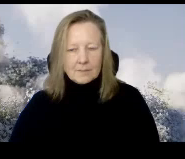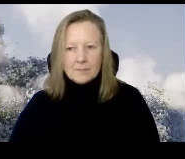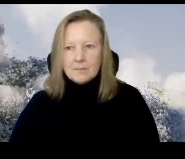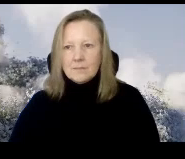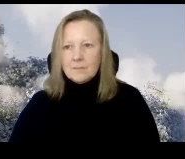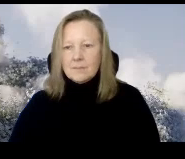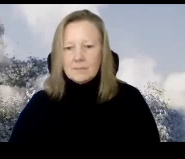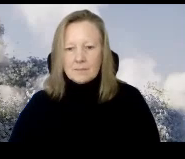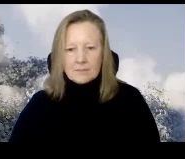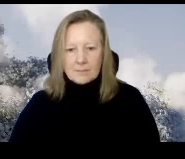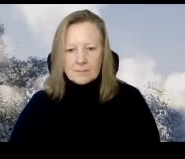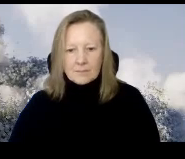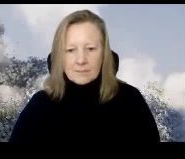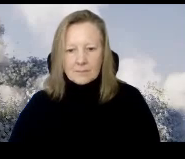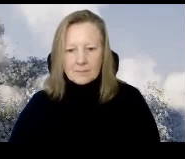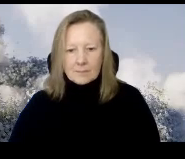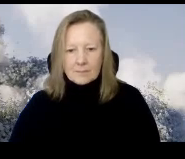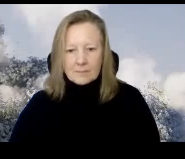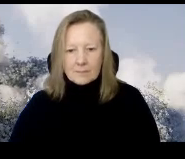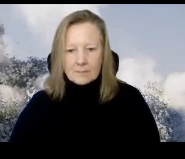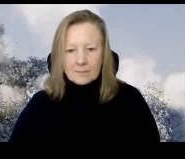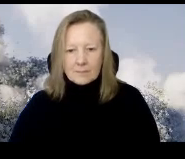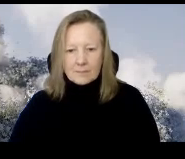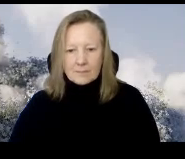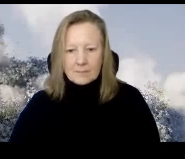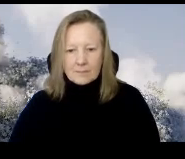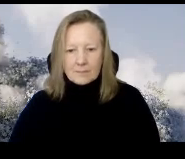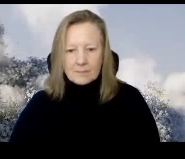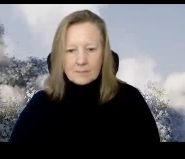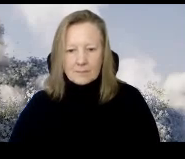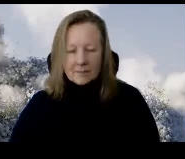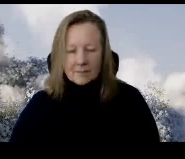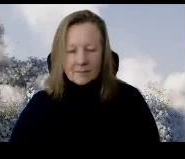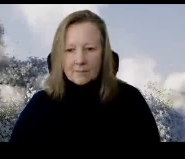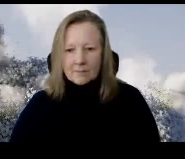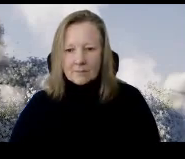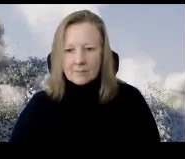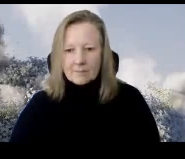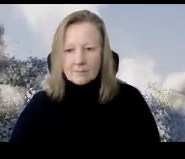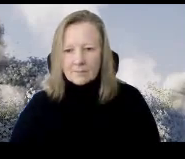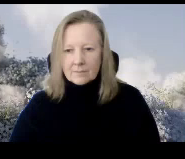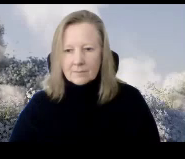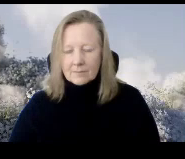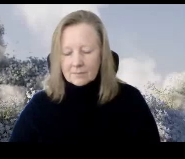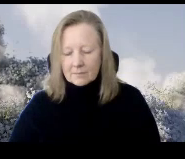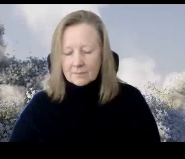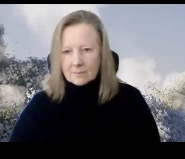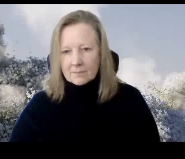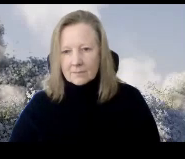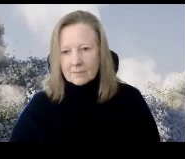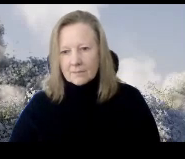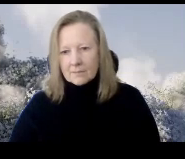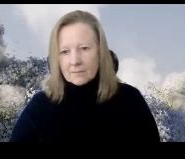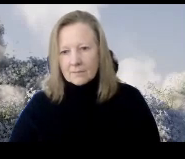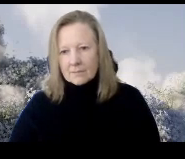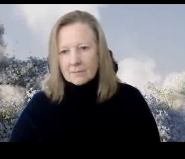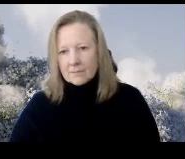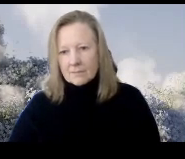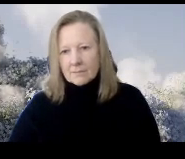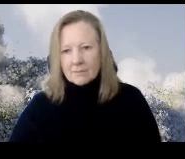program assistant, Olga, at healthcare language at isans.ca. If you're not quite sure